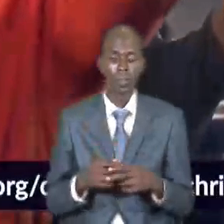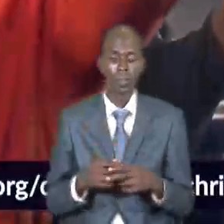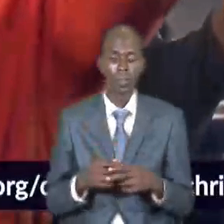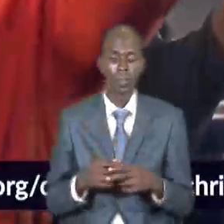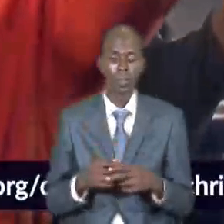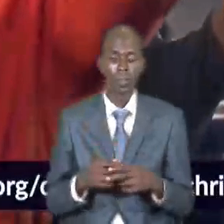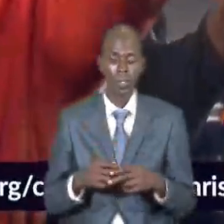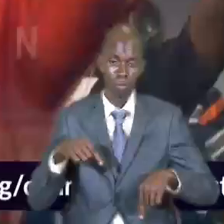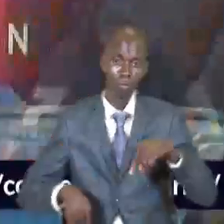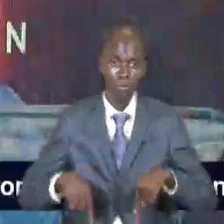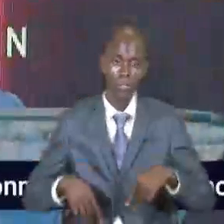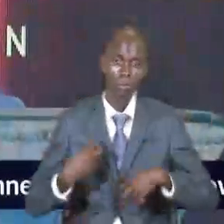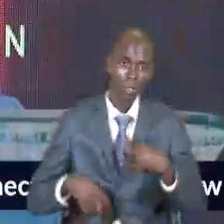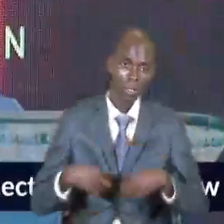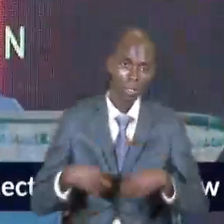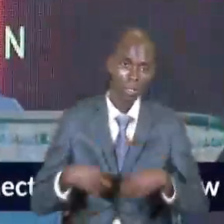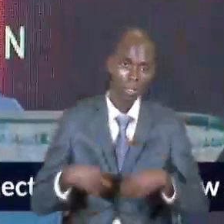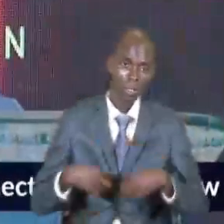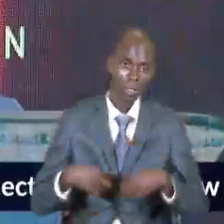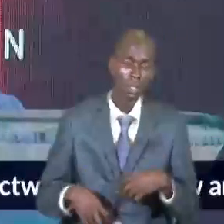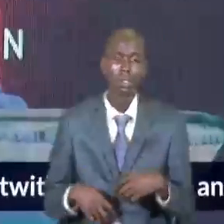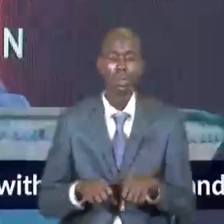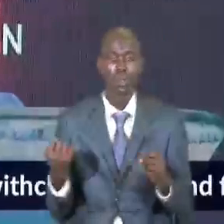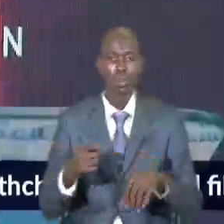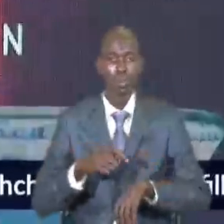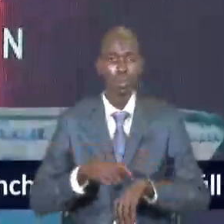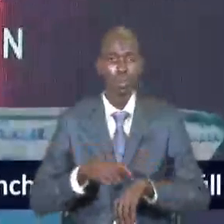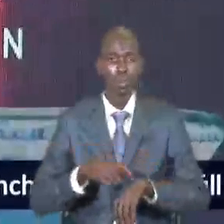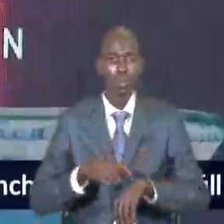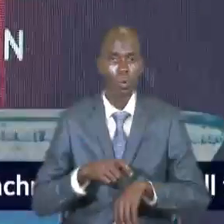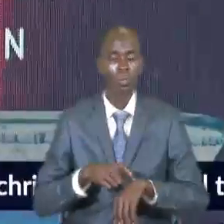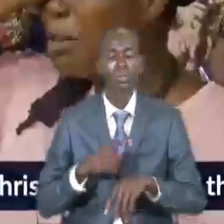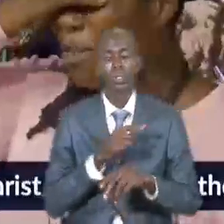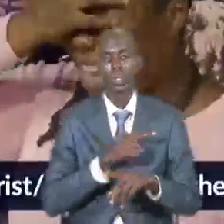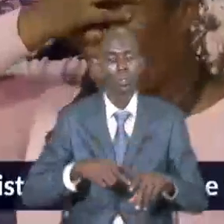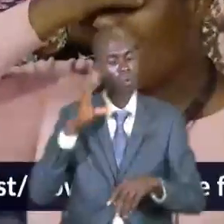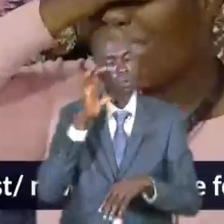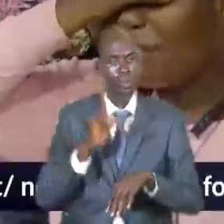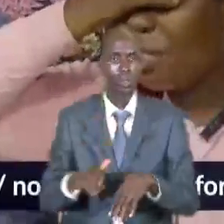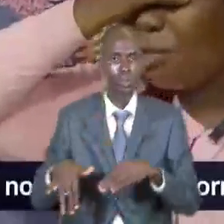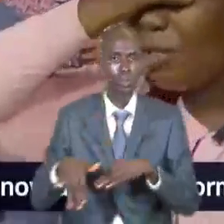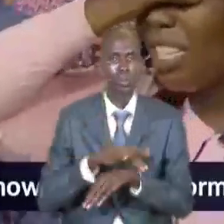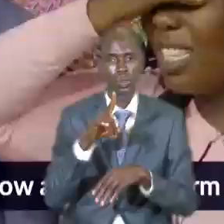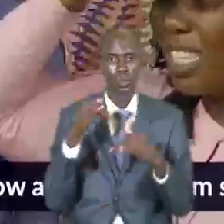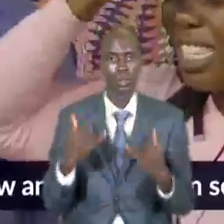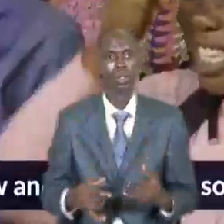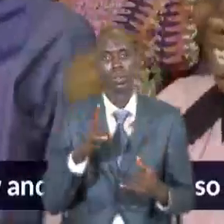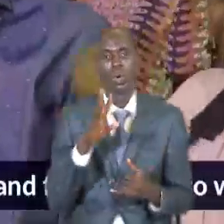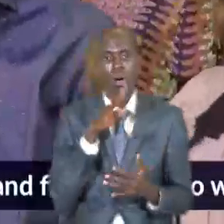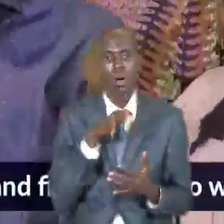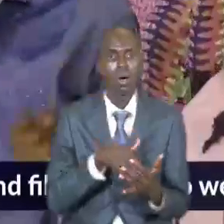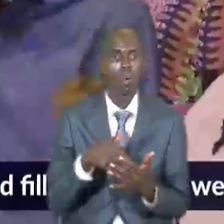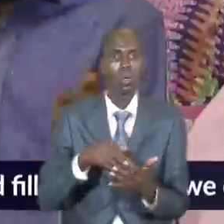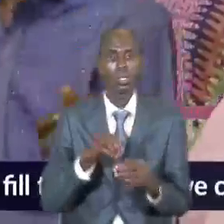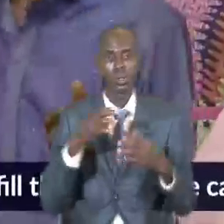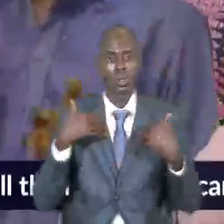Paralyzed, broken bones, the Lord will touch you right now. You're weak in your body, the